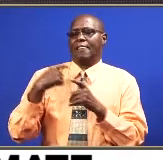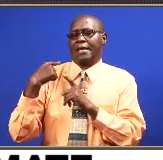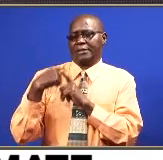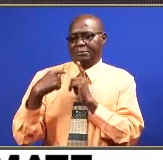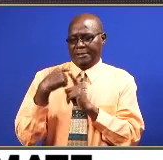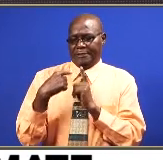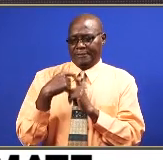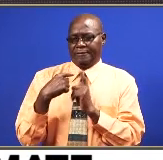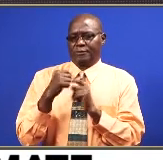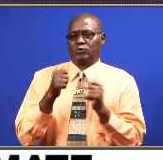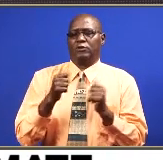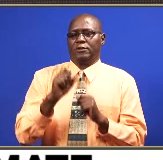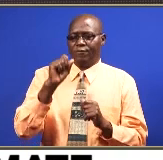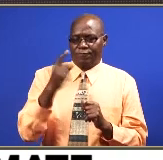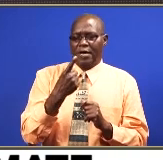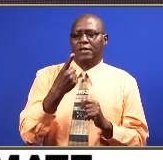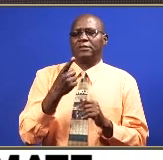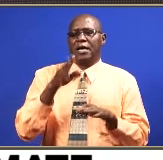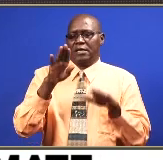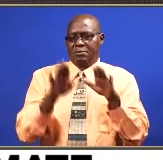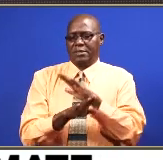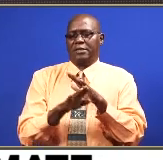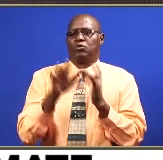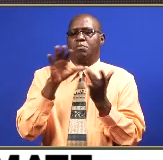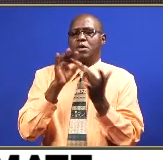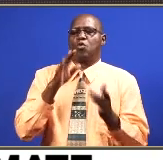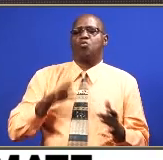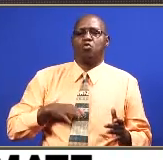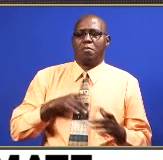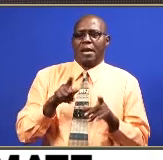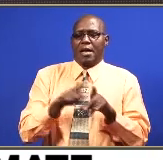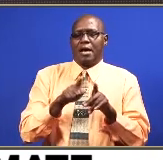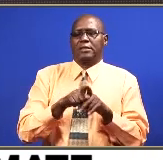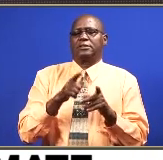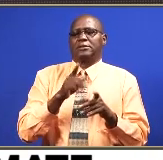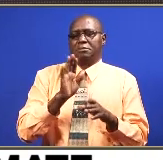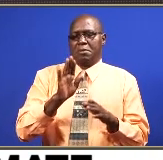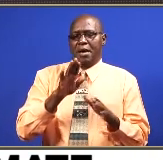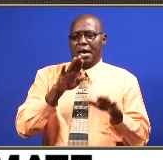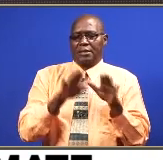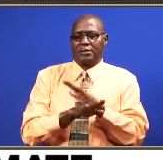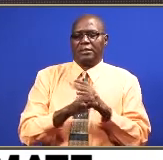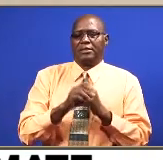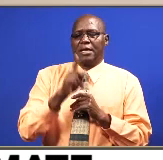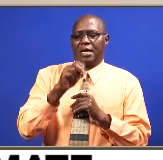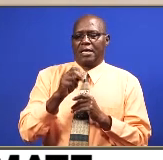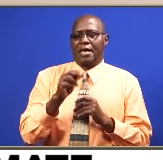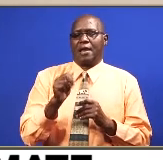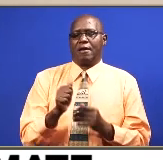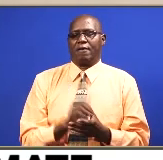presidential aspirant to pick a woman as a running mate ahead of the May 6th IBC deadline.